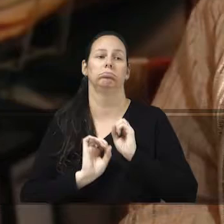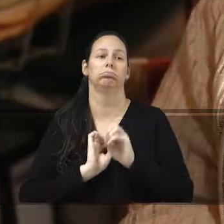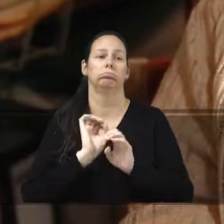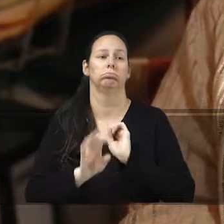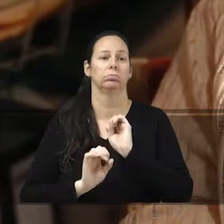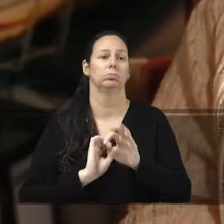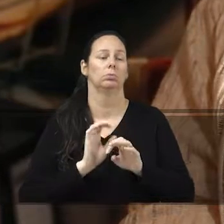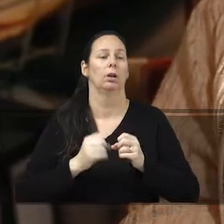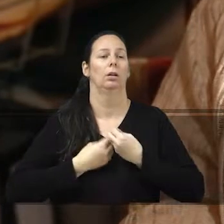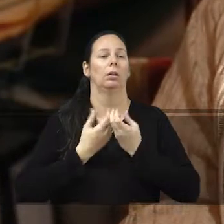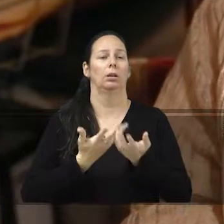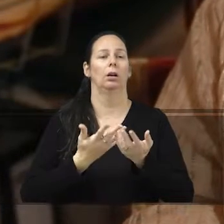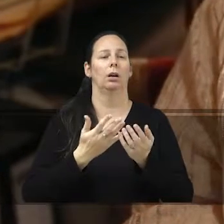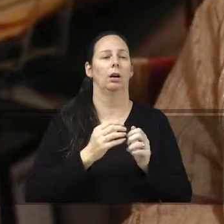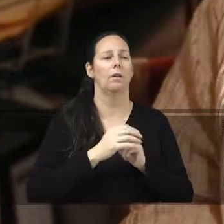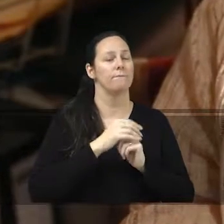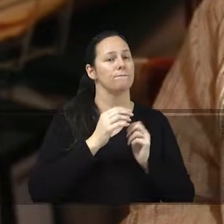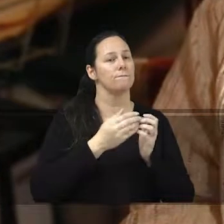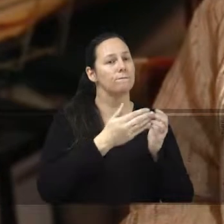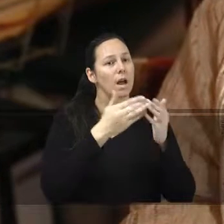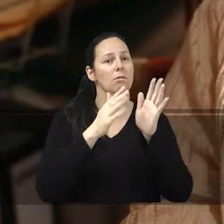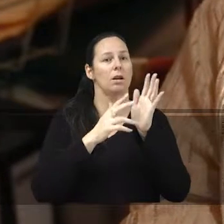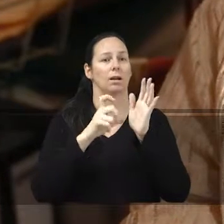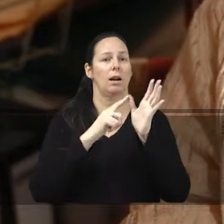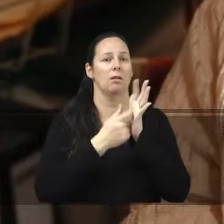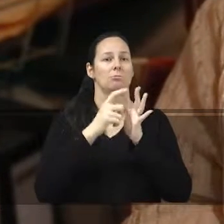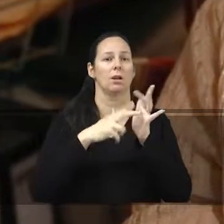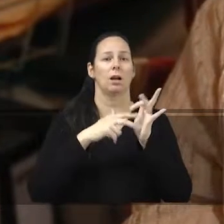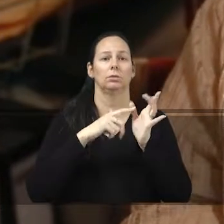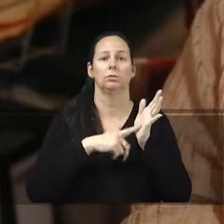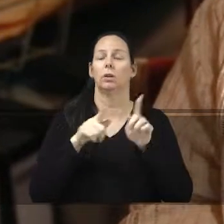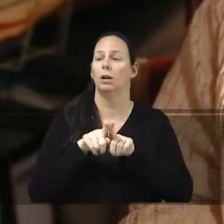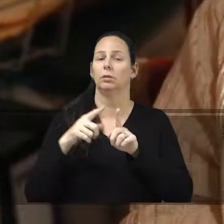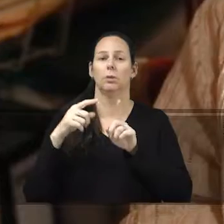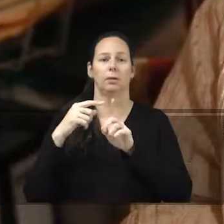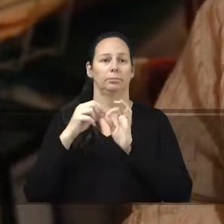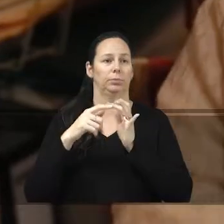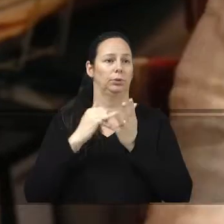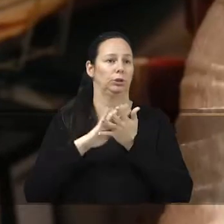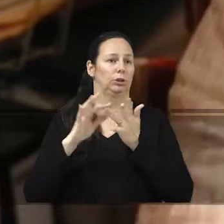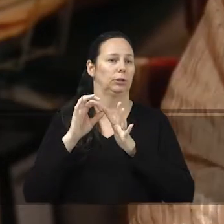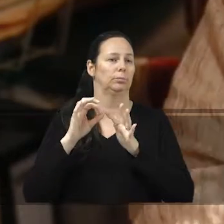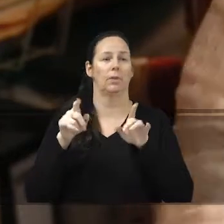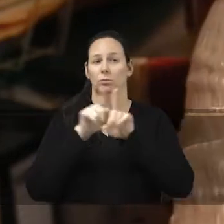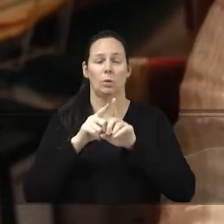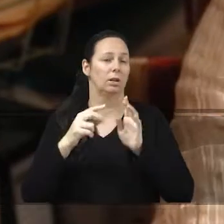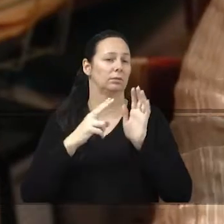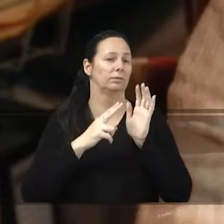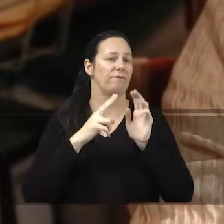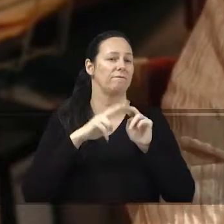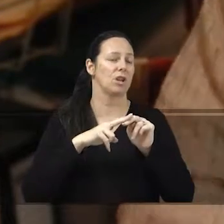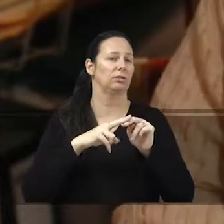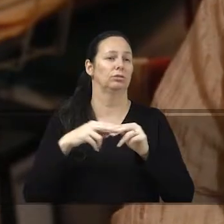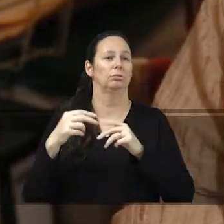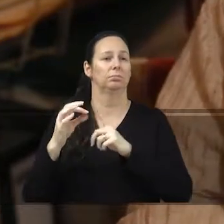various cardinals and bishops and fraternal brothers and sisters, particularly fraternal, so they were the other Christian